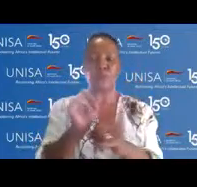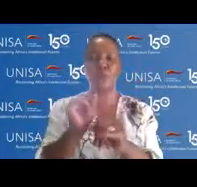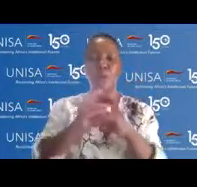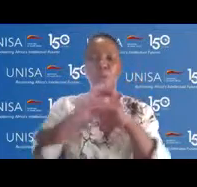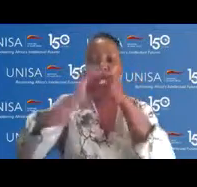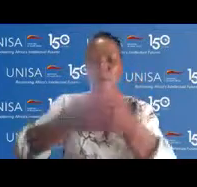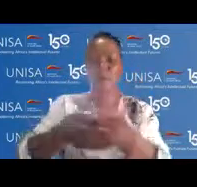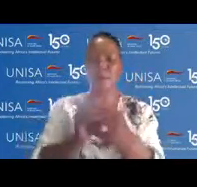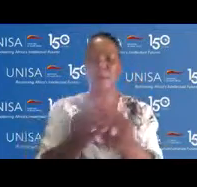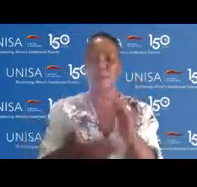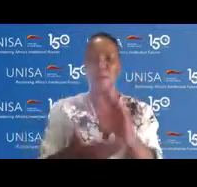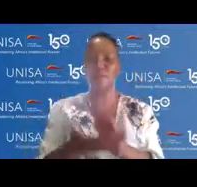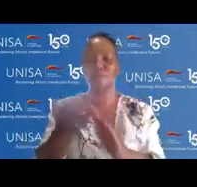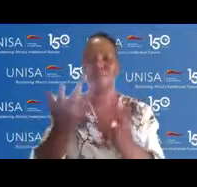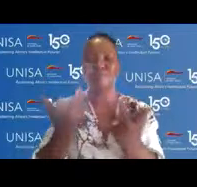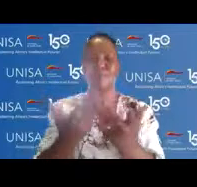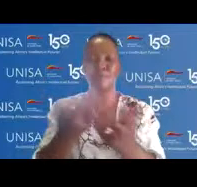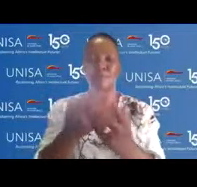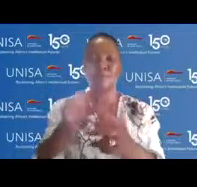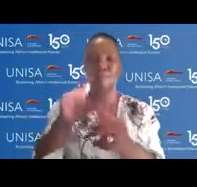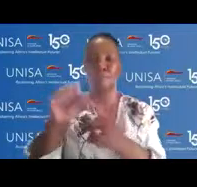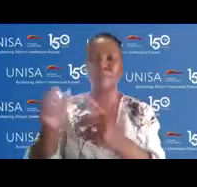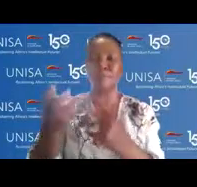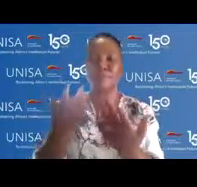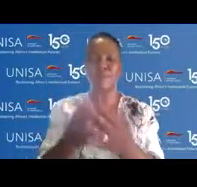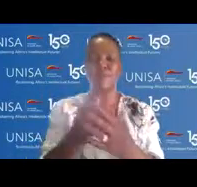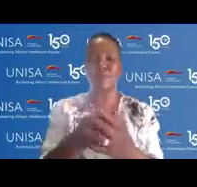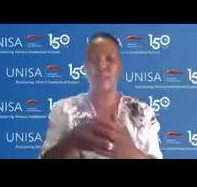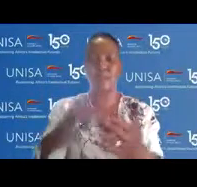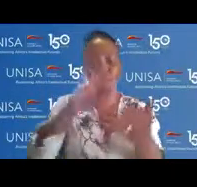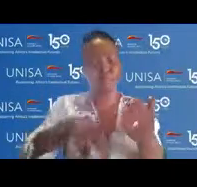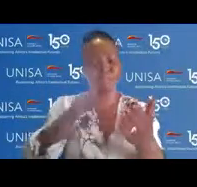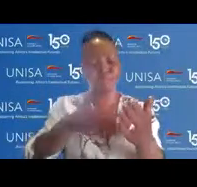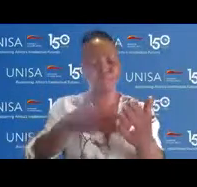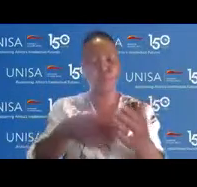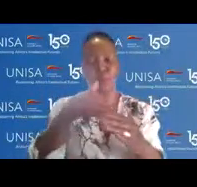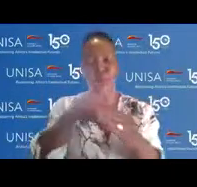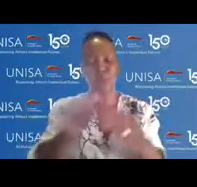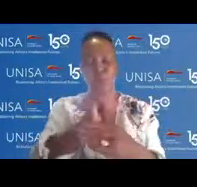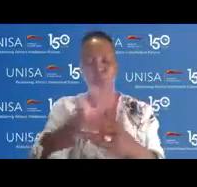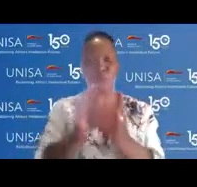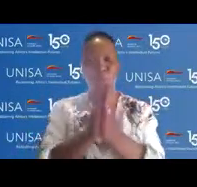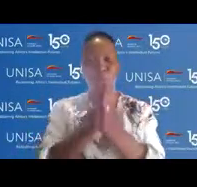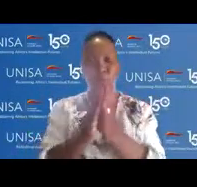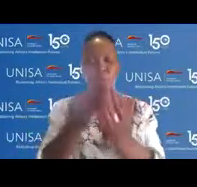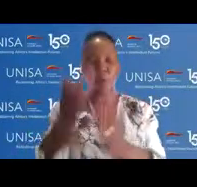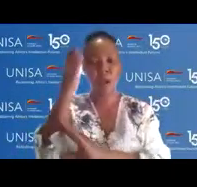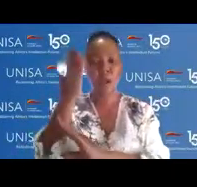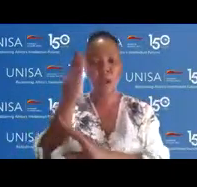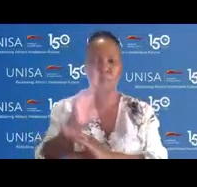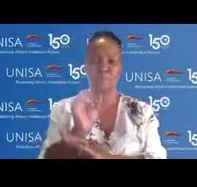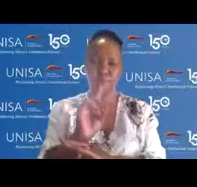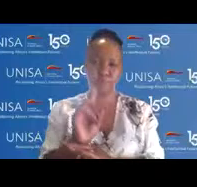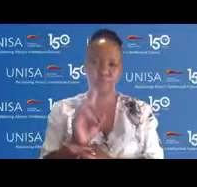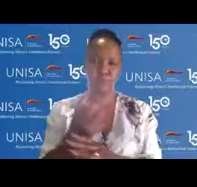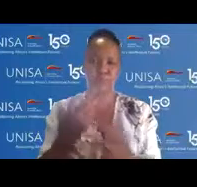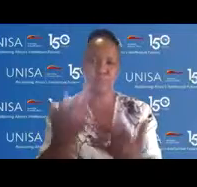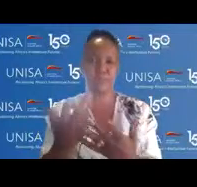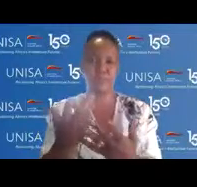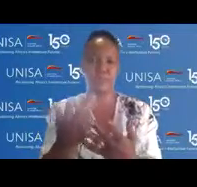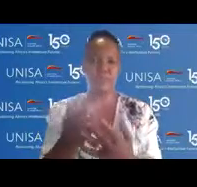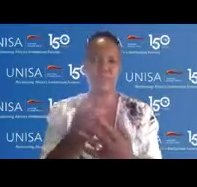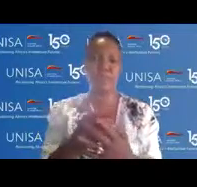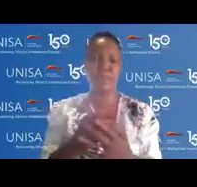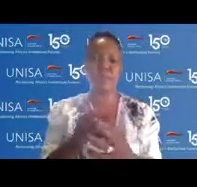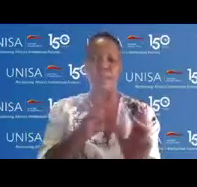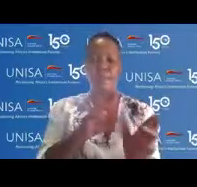up afterwards when you've got some time, read through the material so that you know exactly what we were referring to when